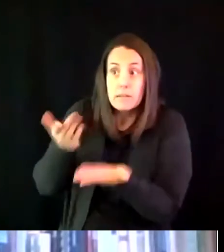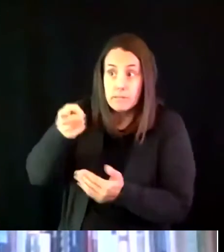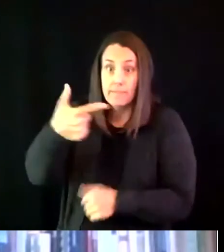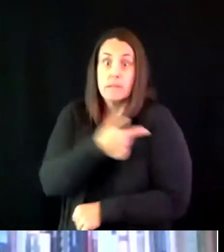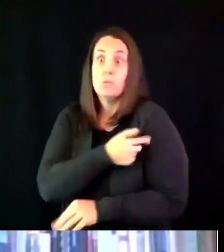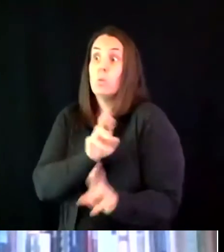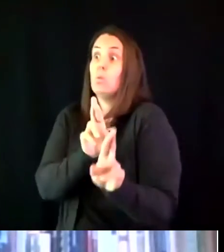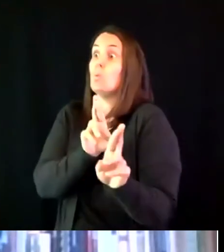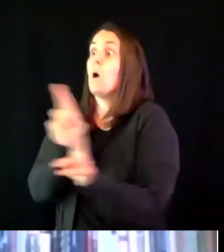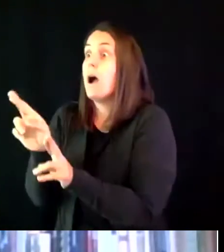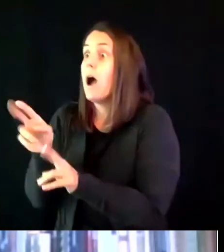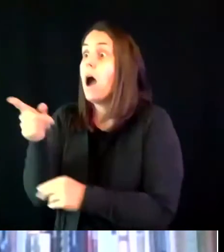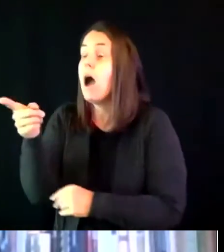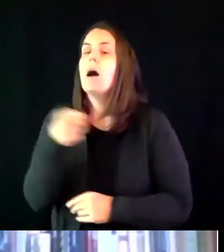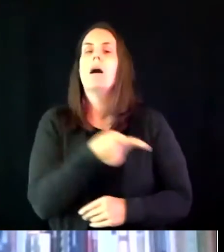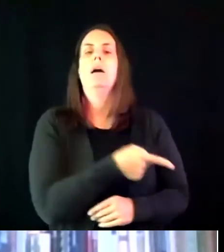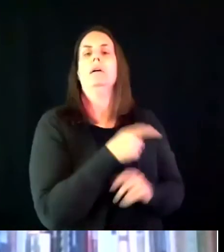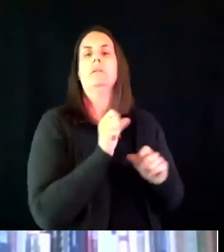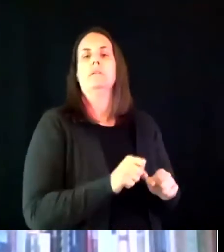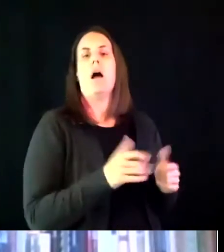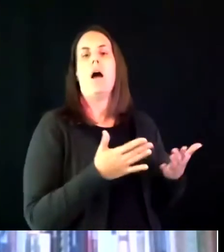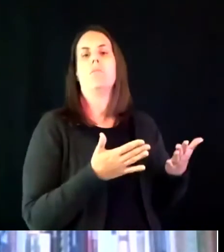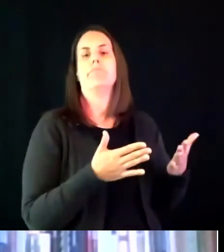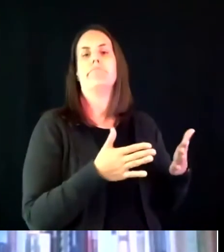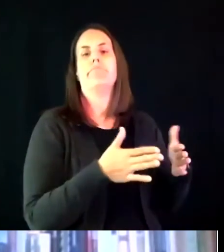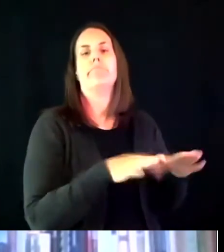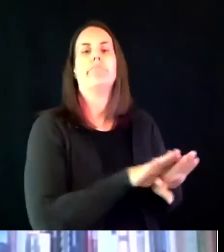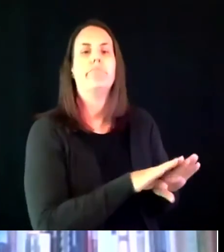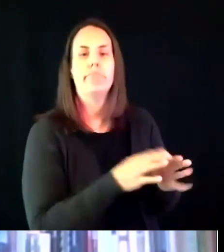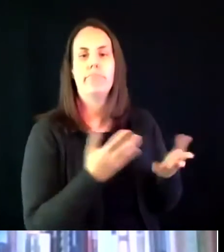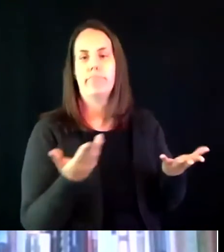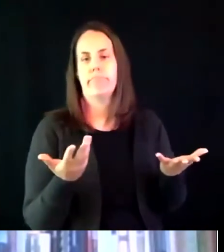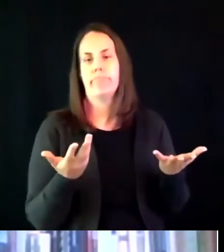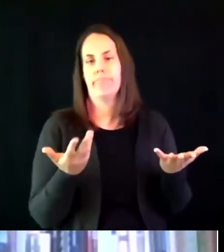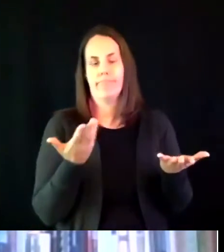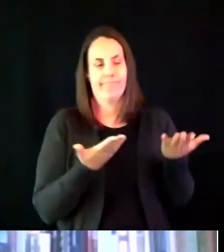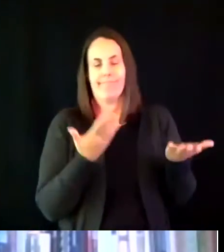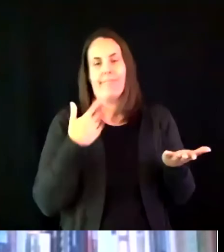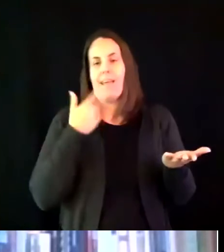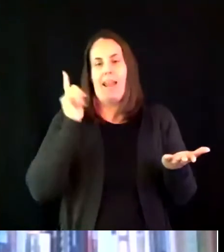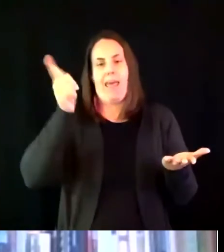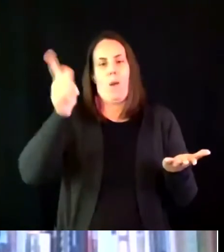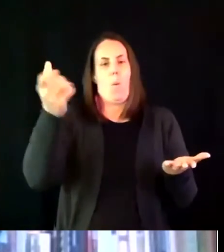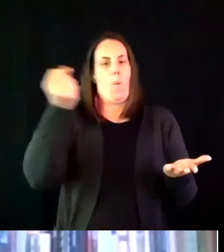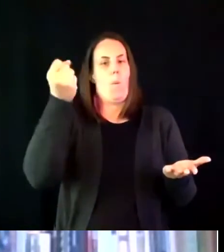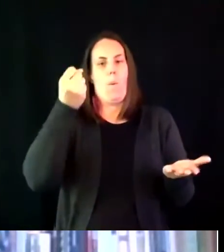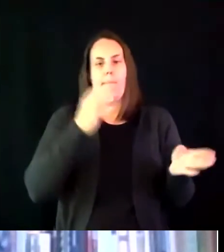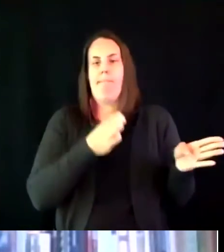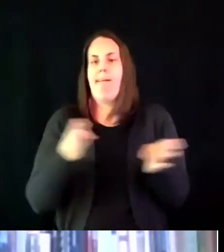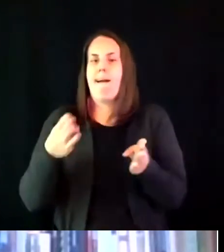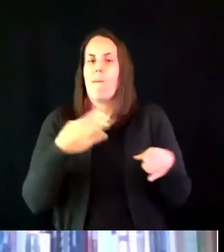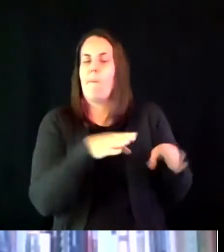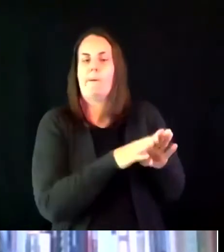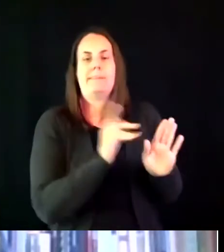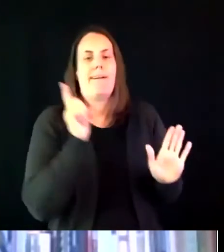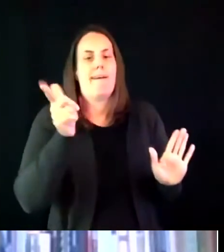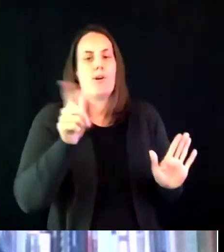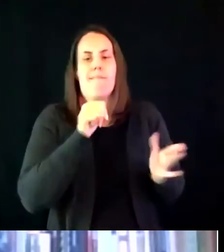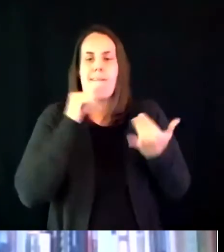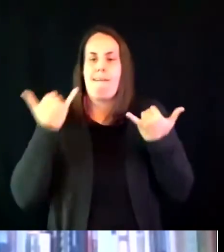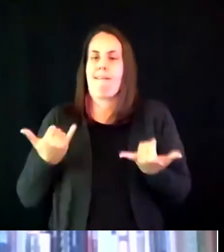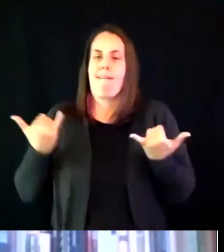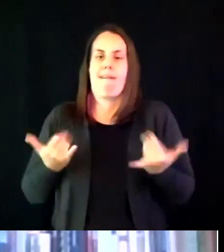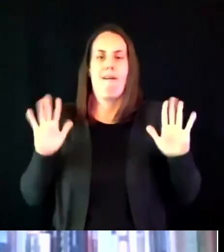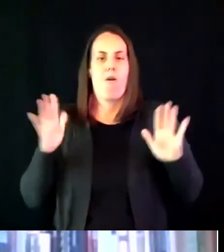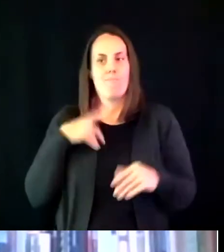provide that widely to our population will be another point in time where it will feel safer to say we probably are not